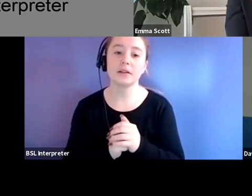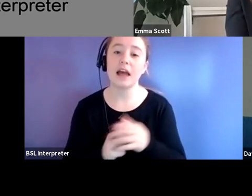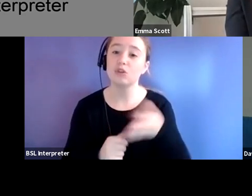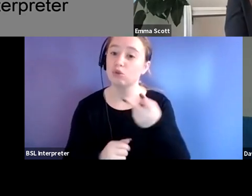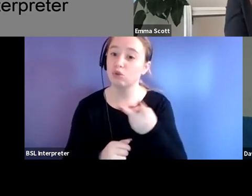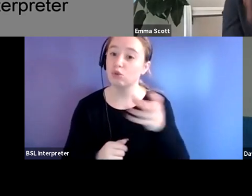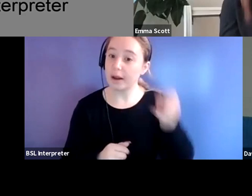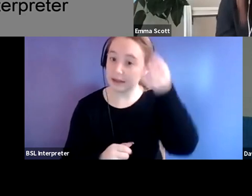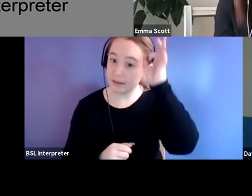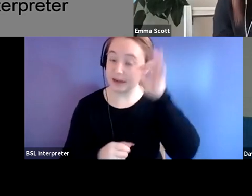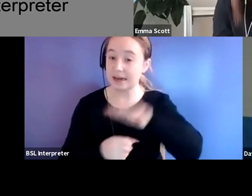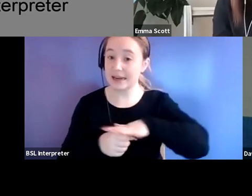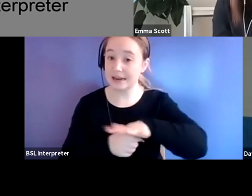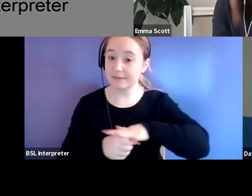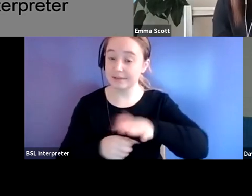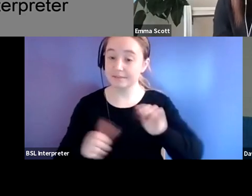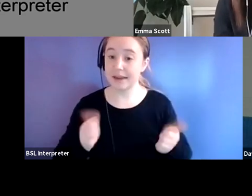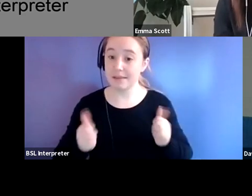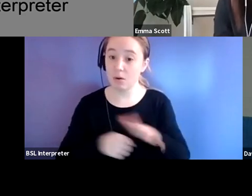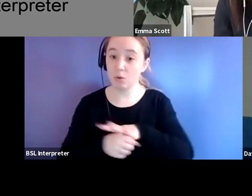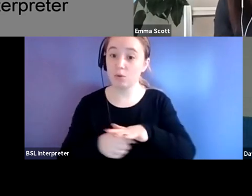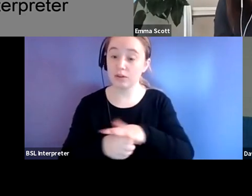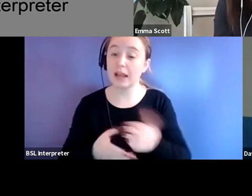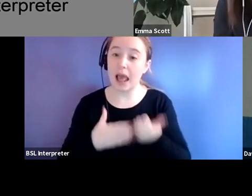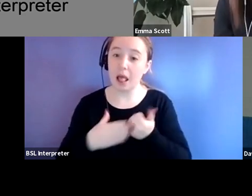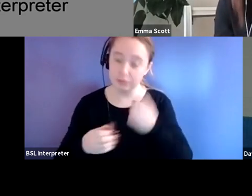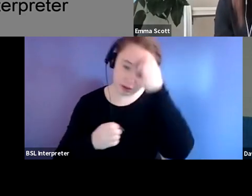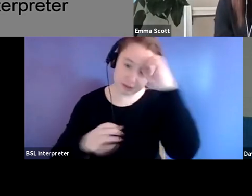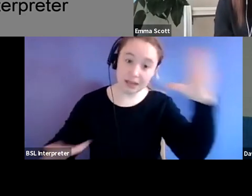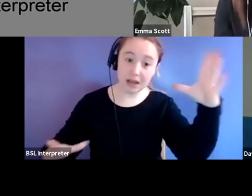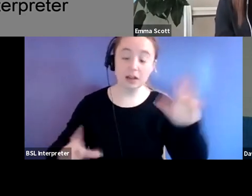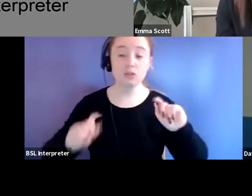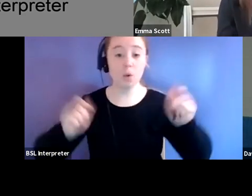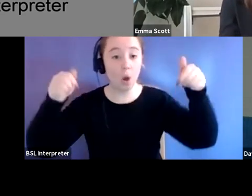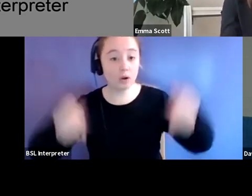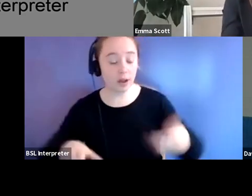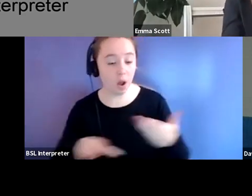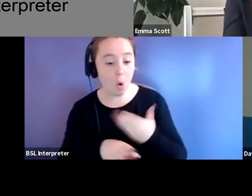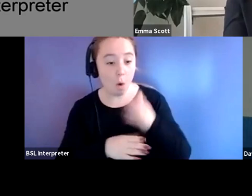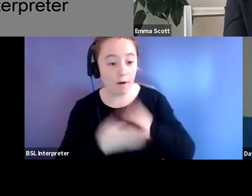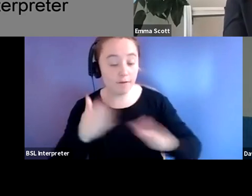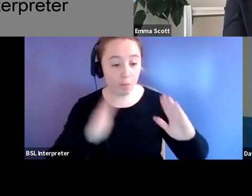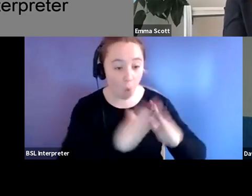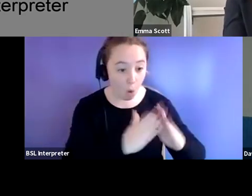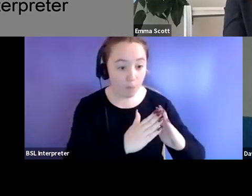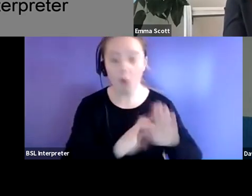us get to grips with. So over lockdown, people having to work from home or not work at all,